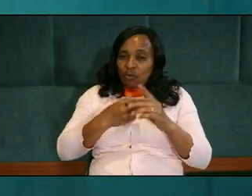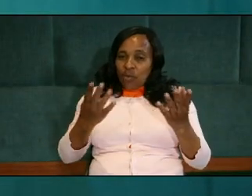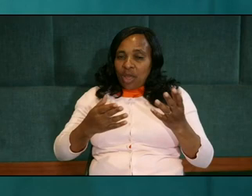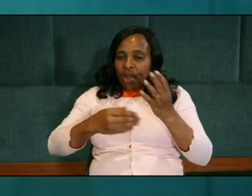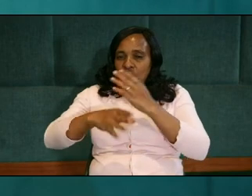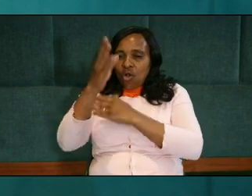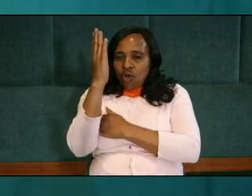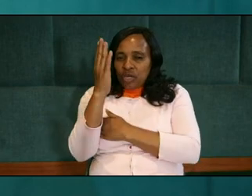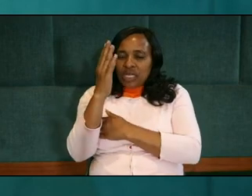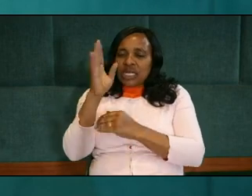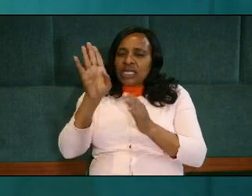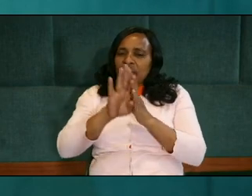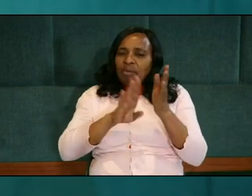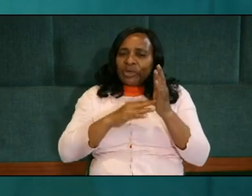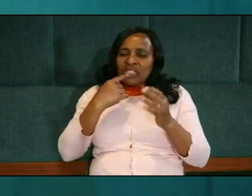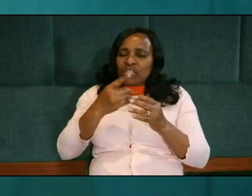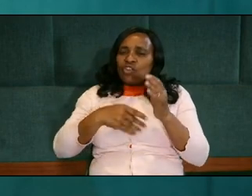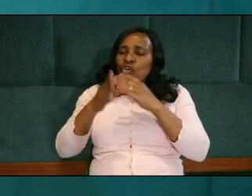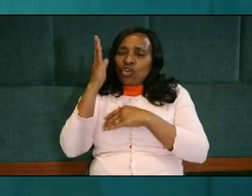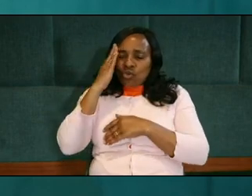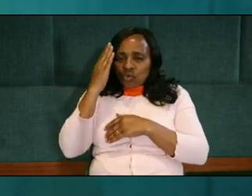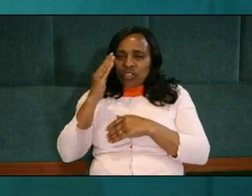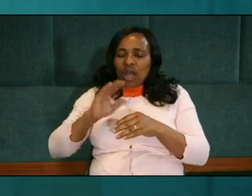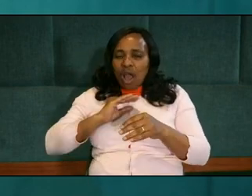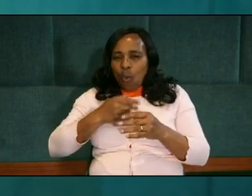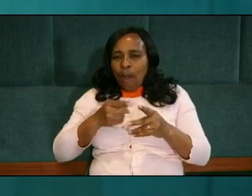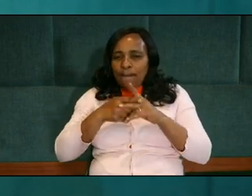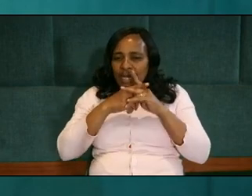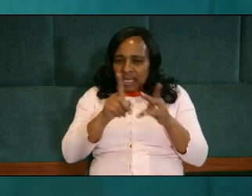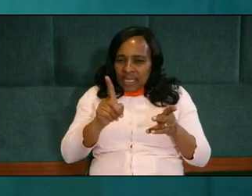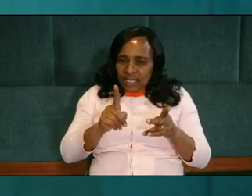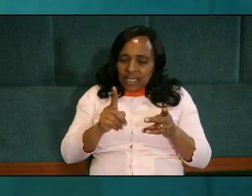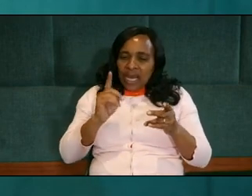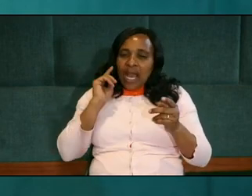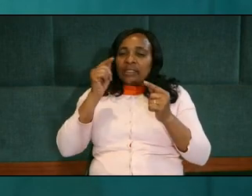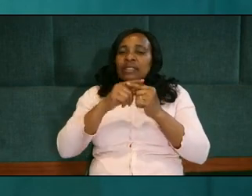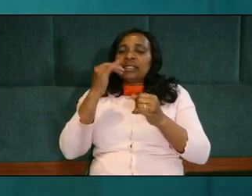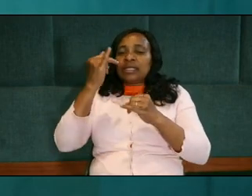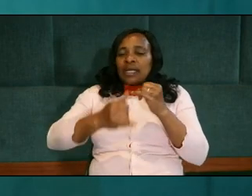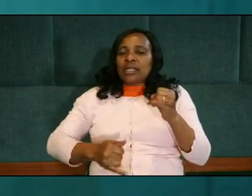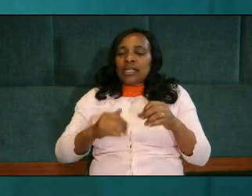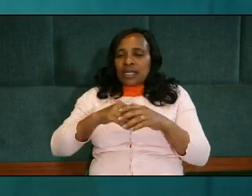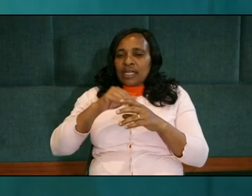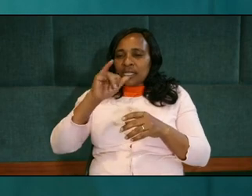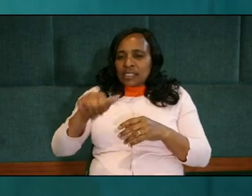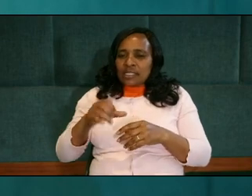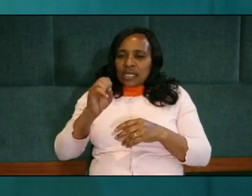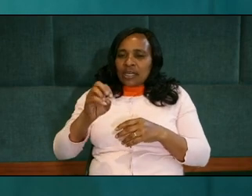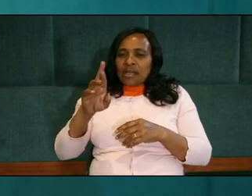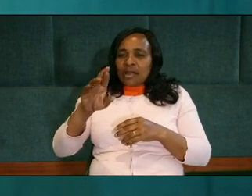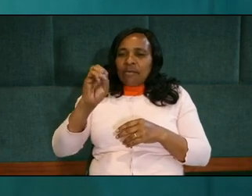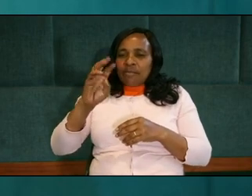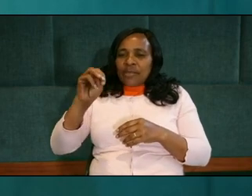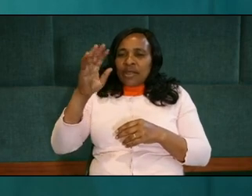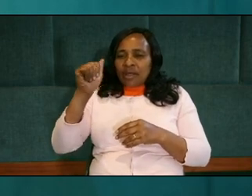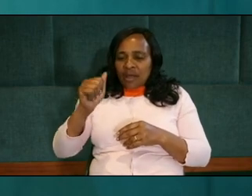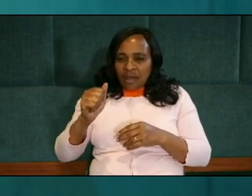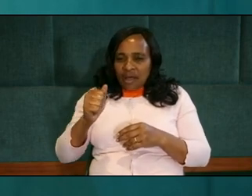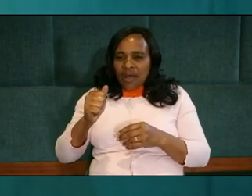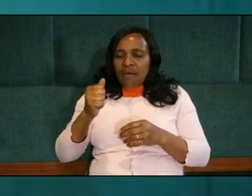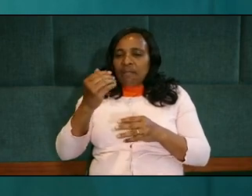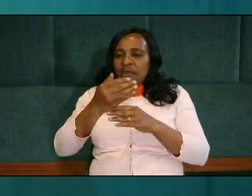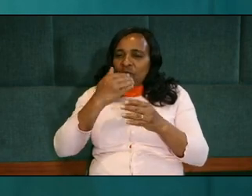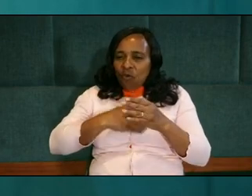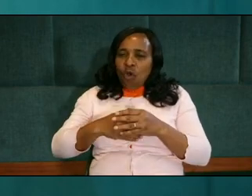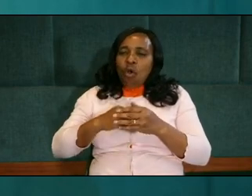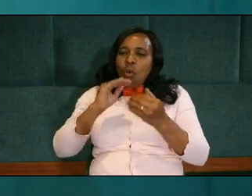says God knows our beginning to our end. And in Jeremiah, he says, before I formed you in your mother's womb,